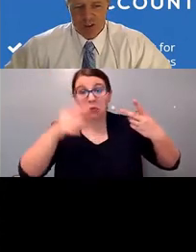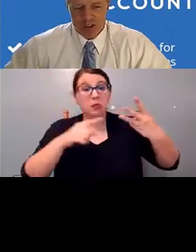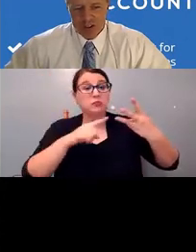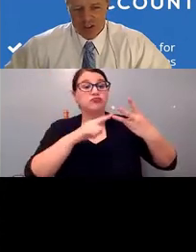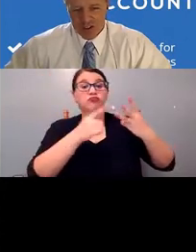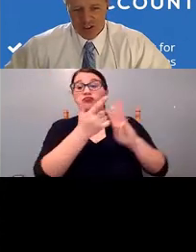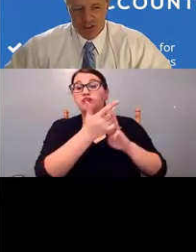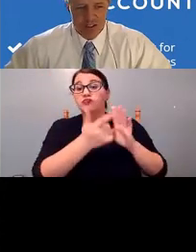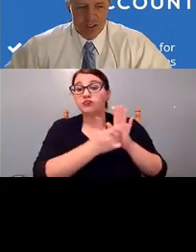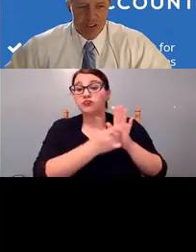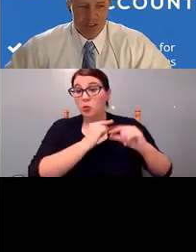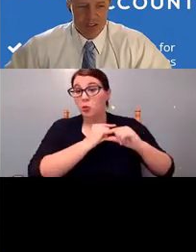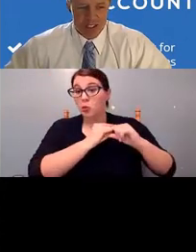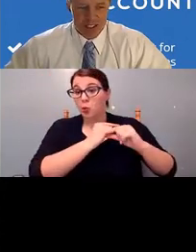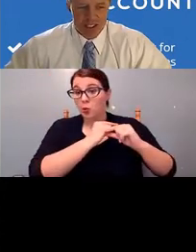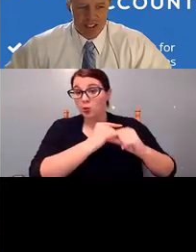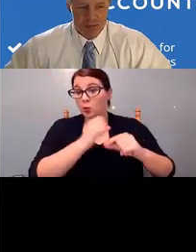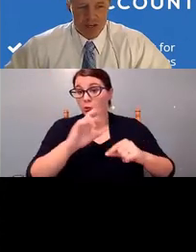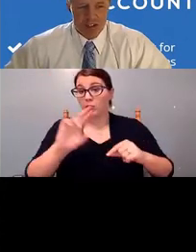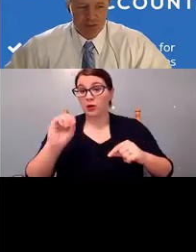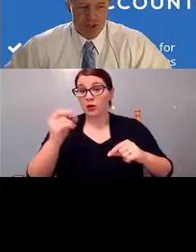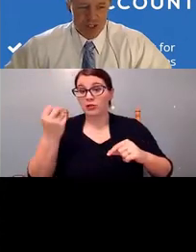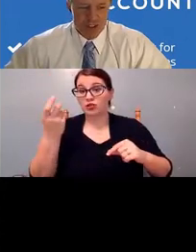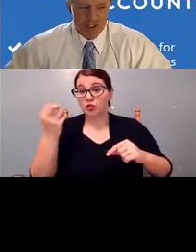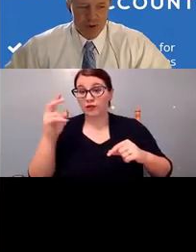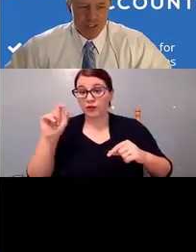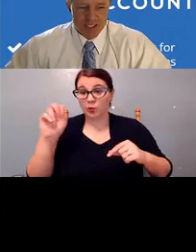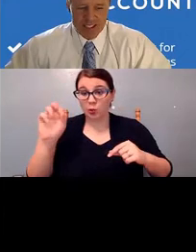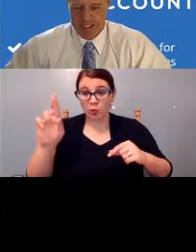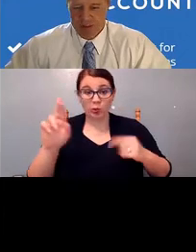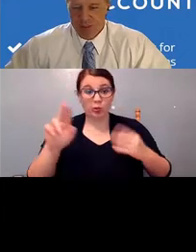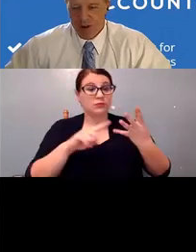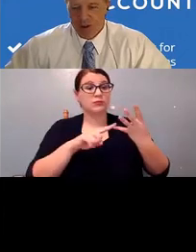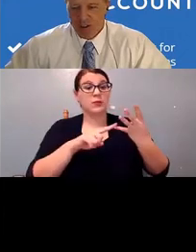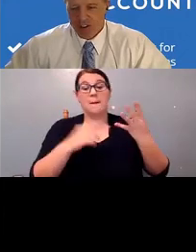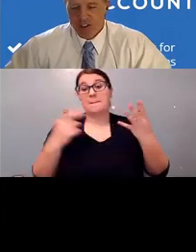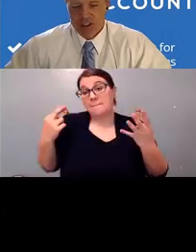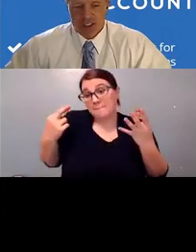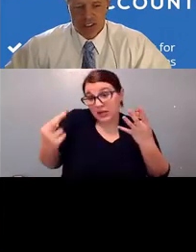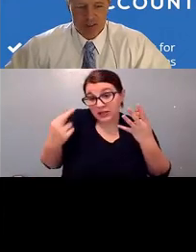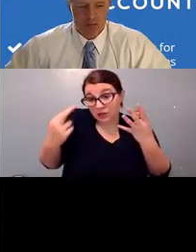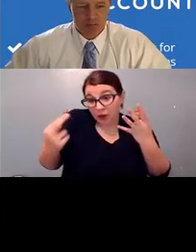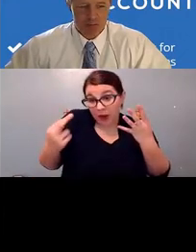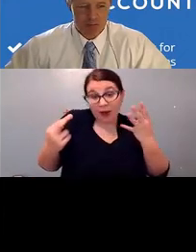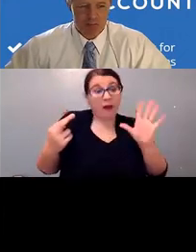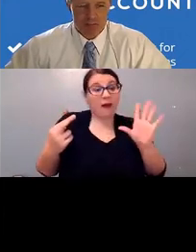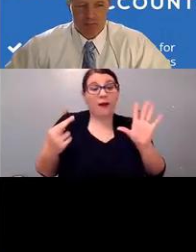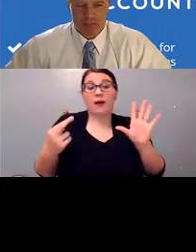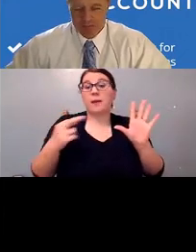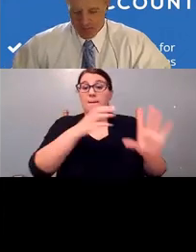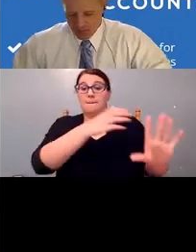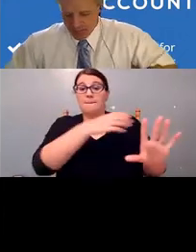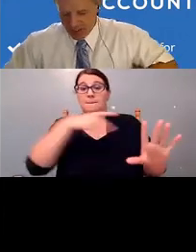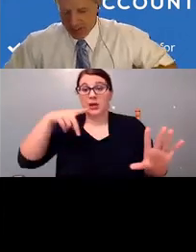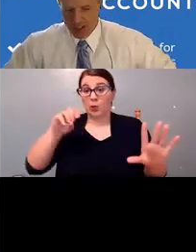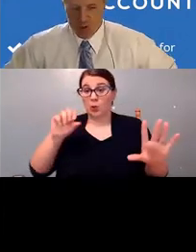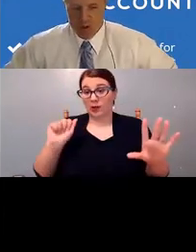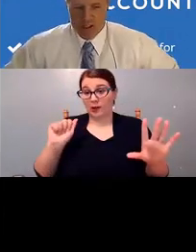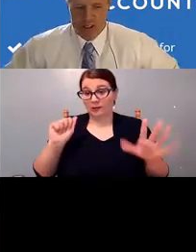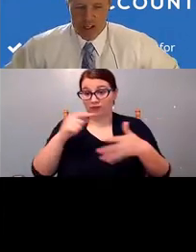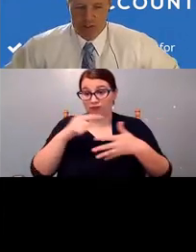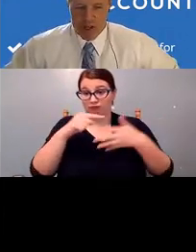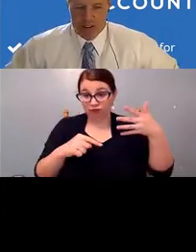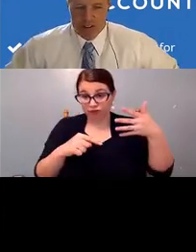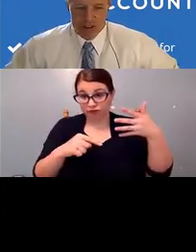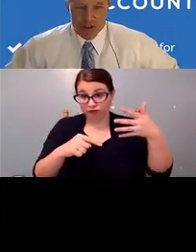guardian or conservator, D, best friend, or E, power of attorney? And again, we'll